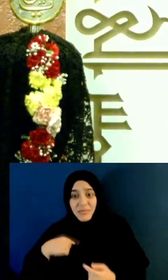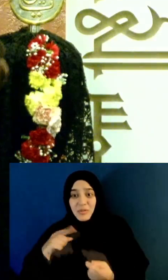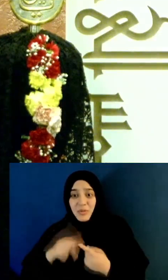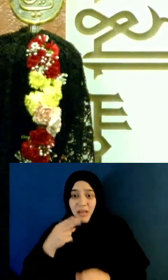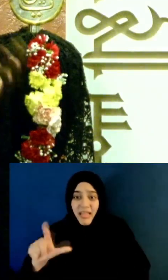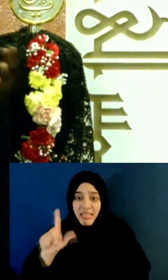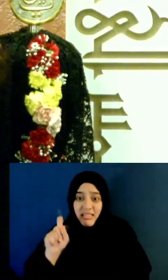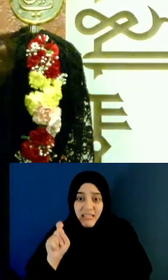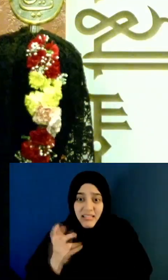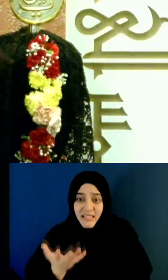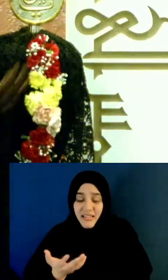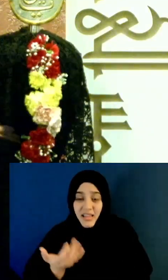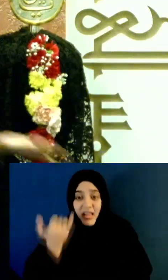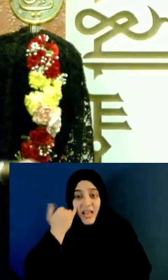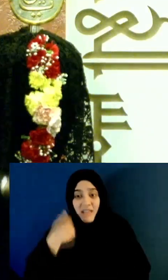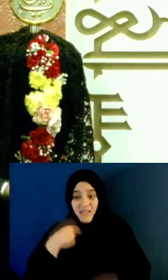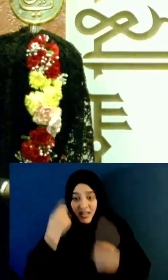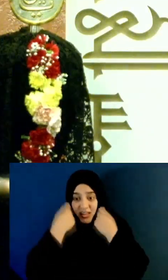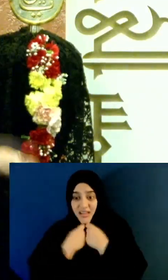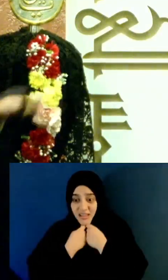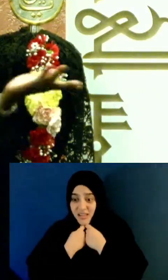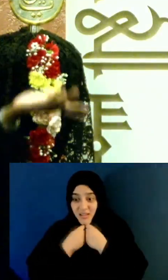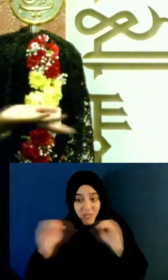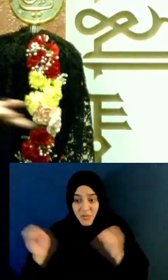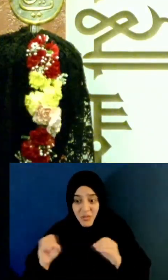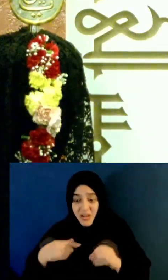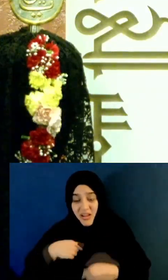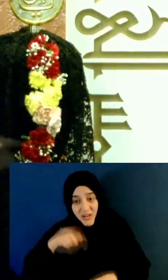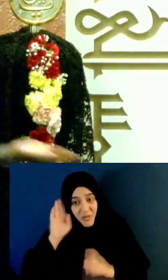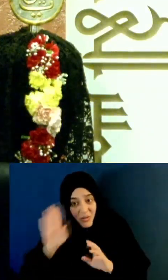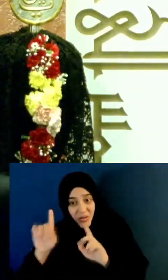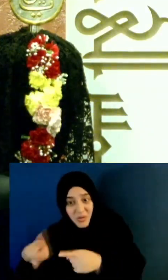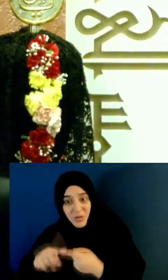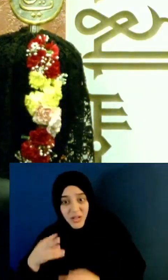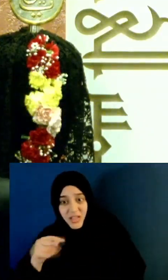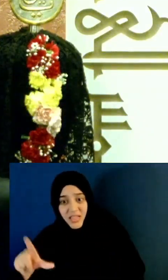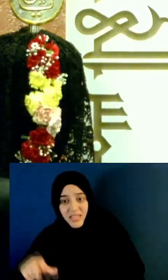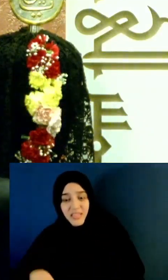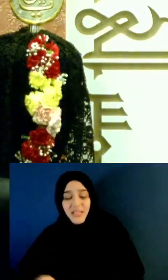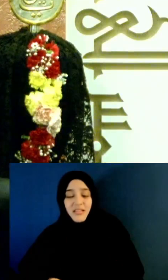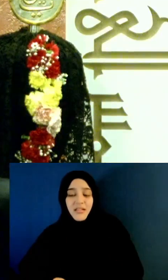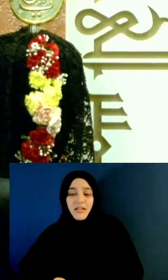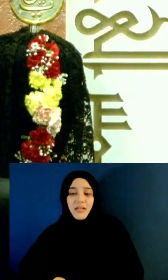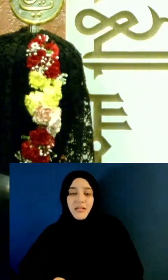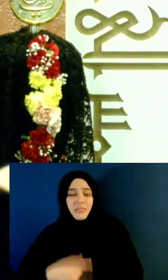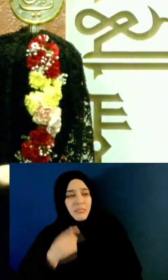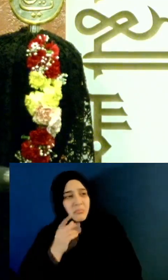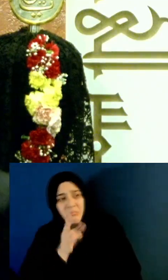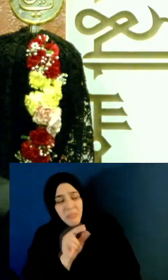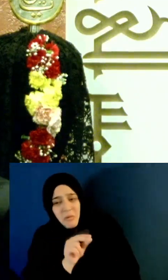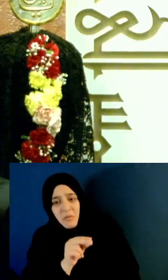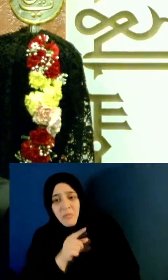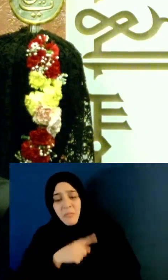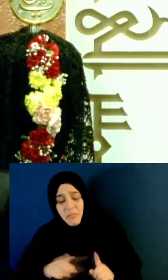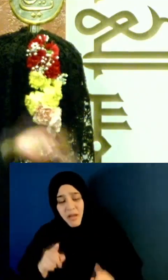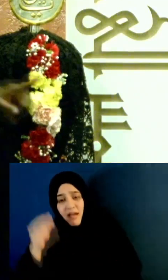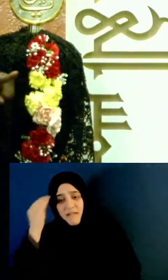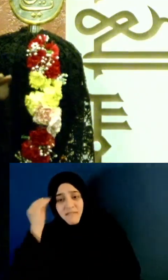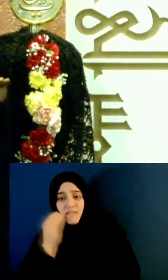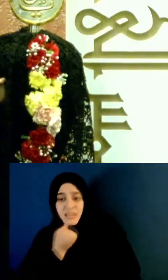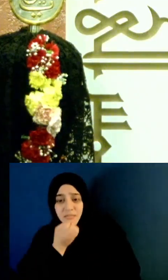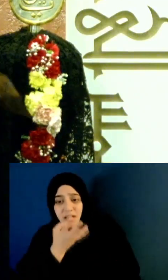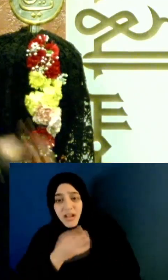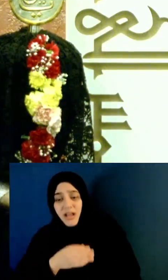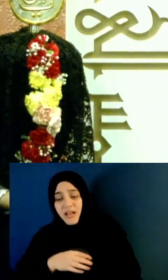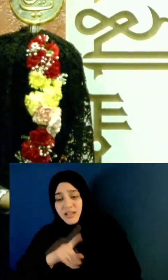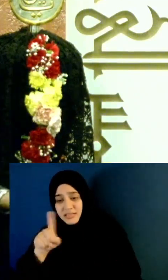if I don't wear hijab, Sheikh, am I going to go to Jahannam? I said, no, but Fatima Tuzara wore it. Zainab wore it. And I'm sure you